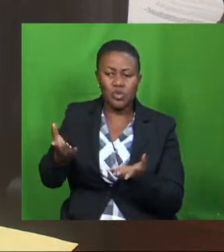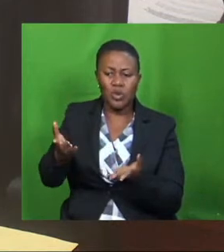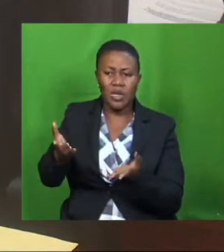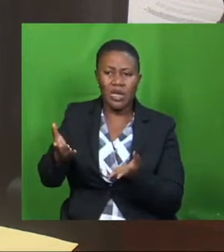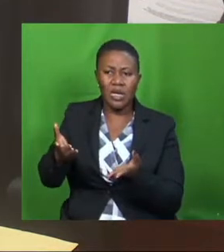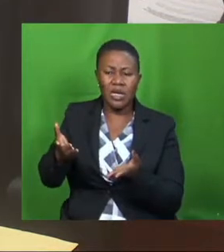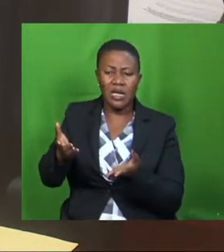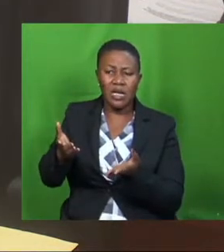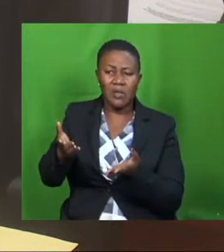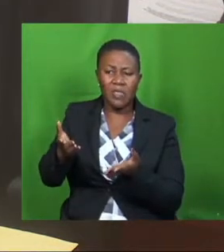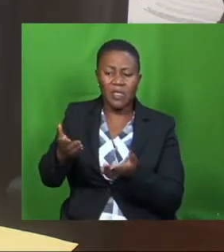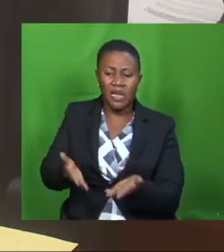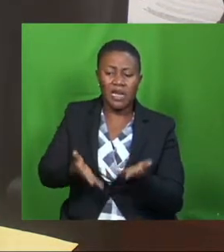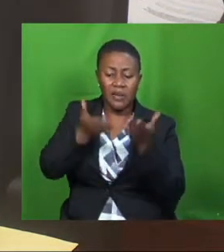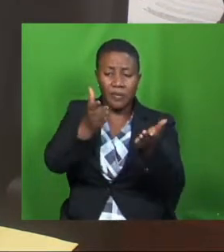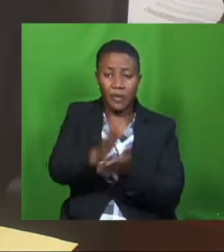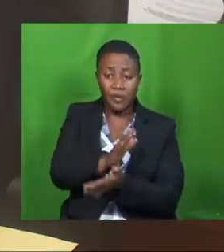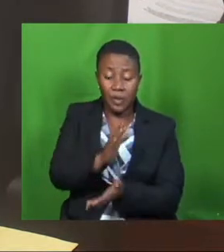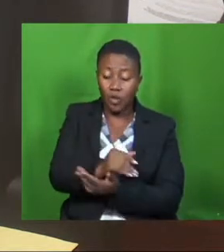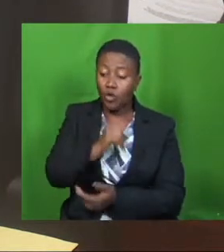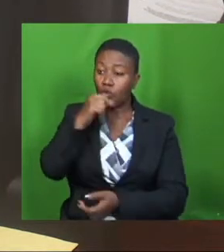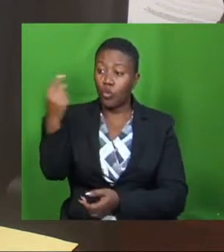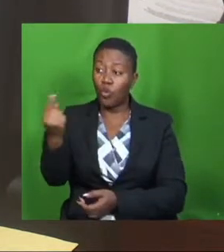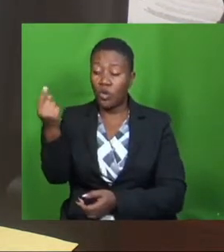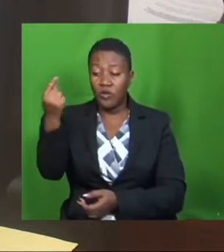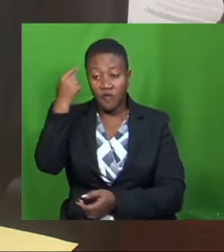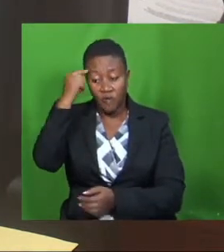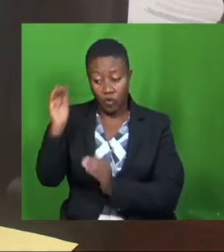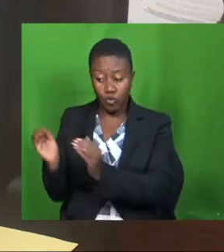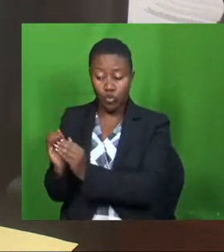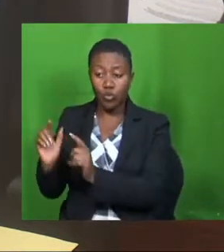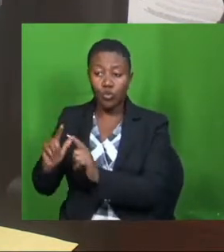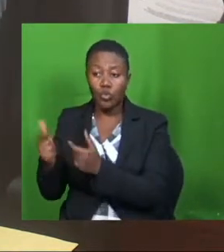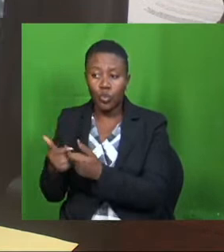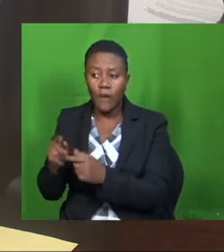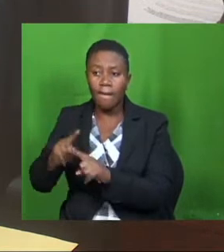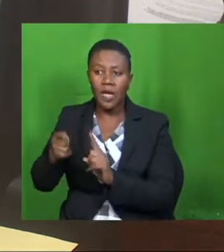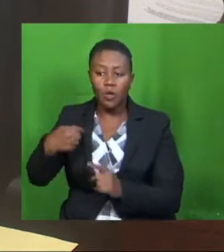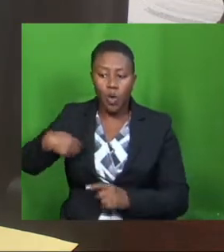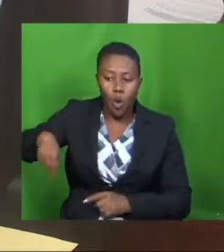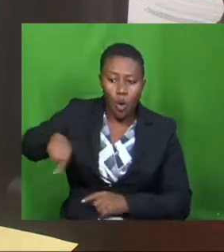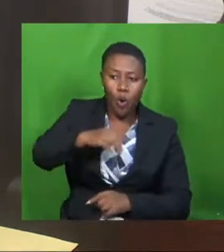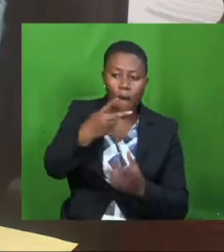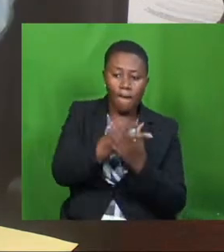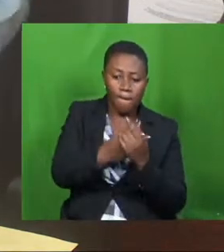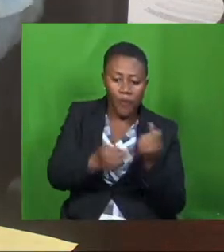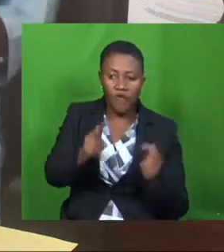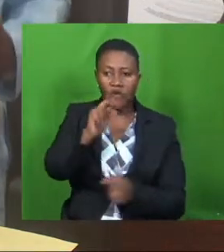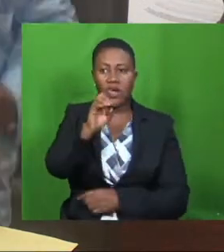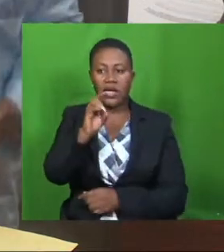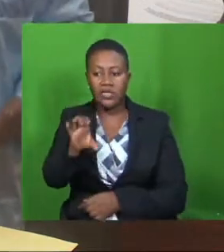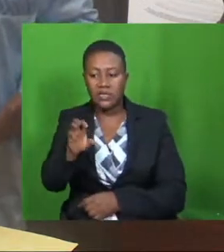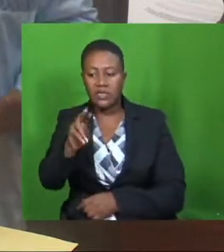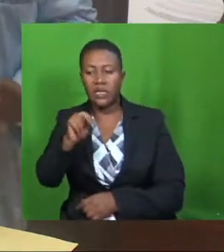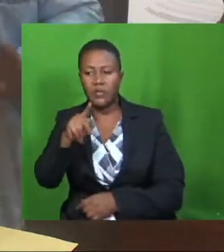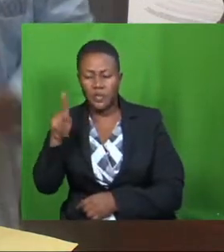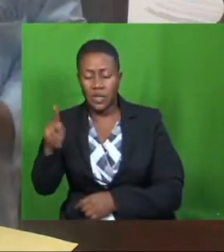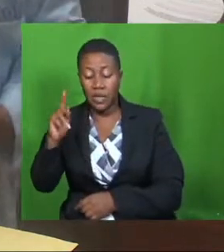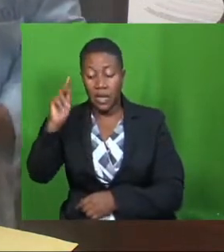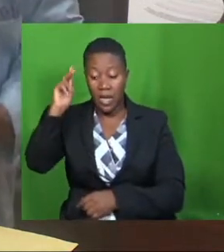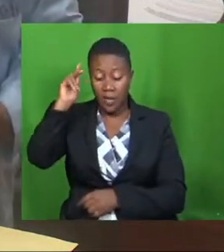is not running away from what is required of him to do. He knows his responsibilities, he knows his charges, and he responds to same